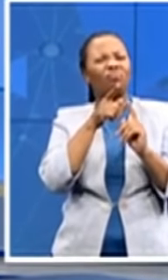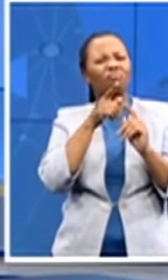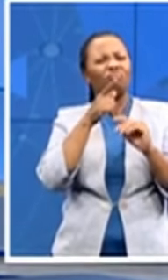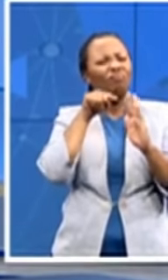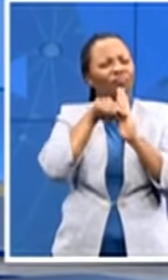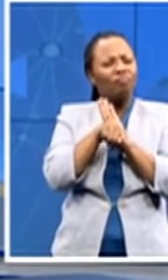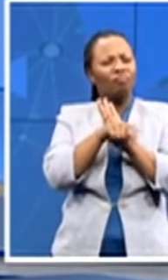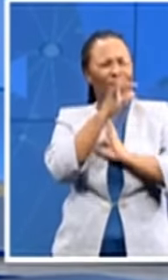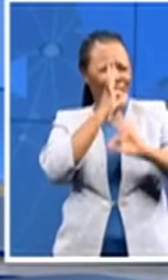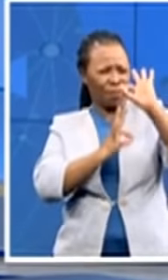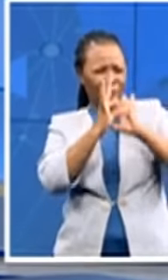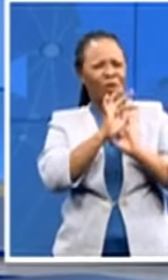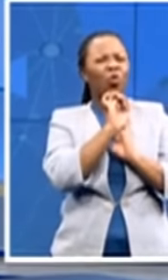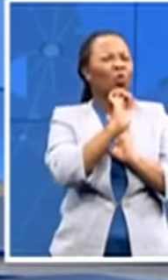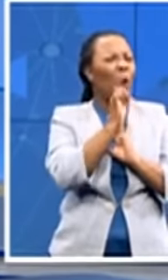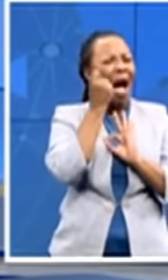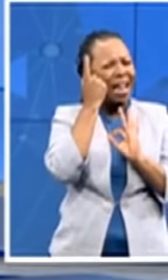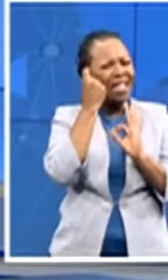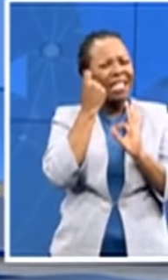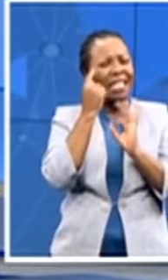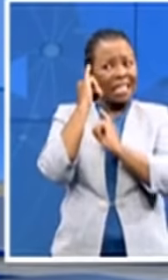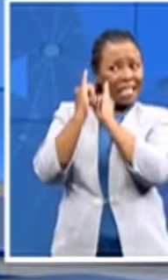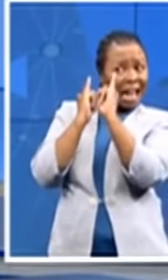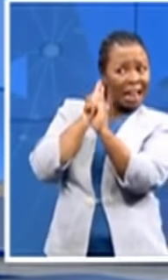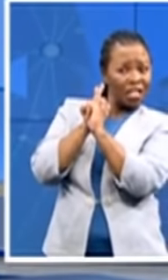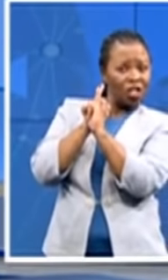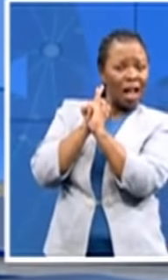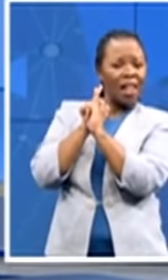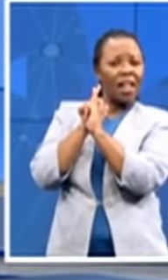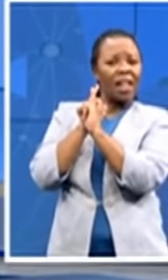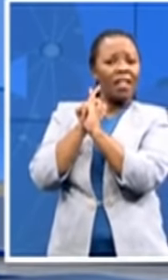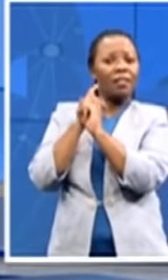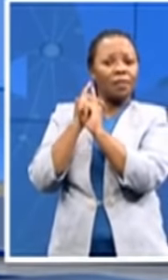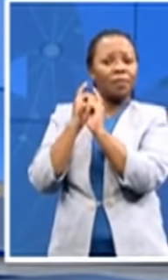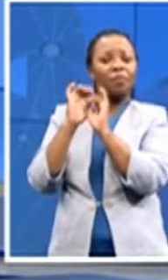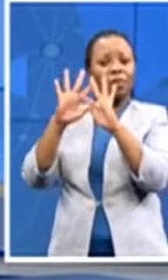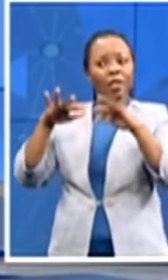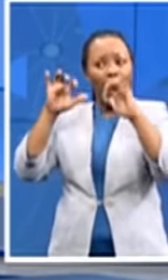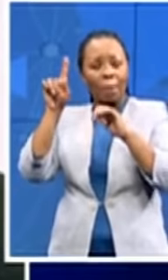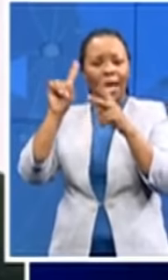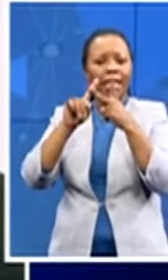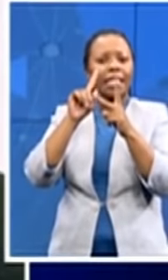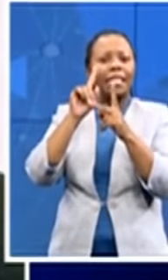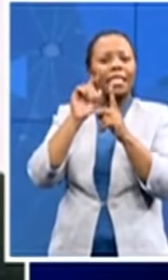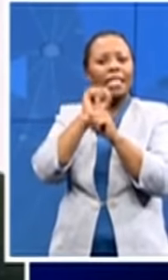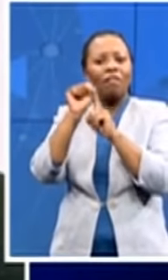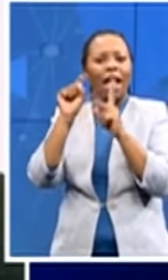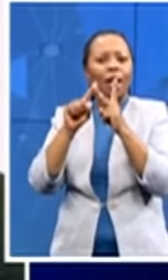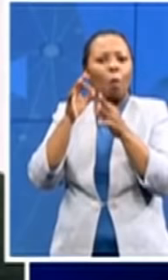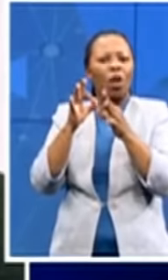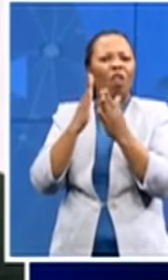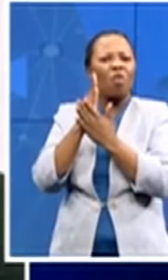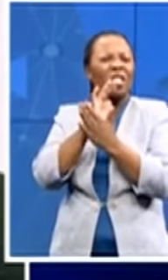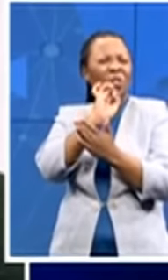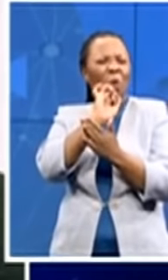to the United Nations International Covenant on Civil and Political Rights? Yes, thank you. I think the first point